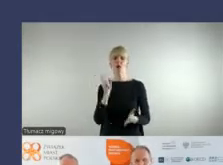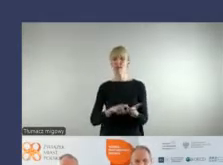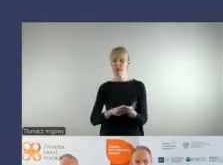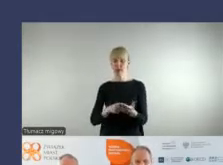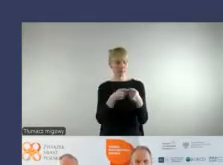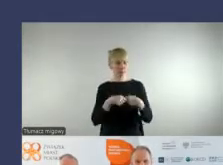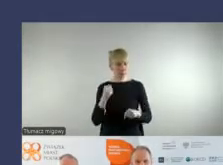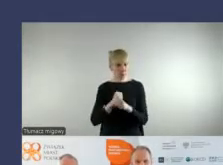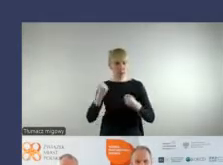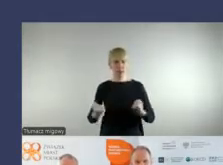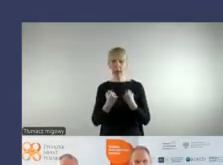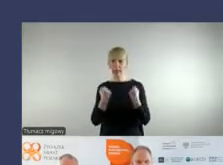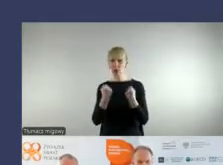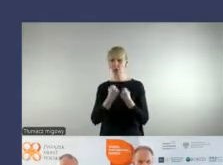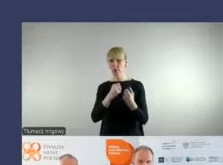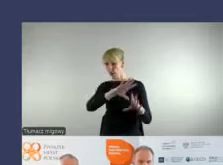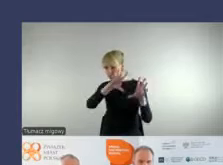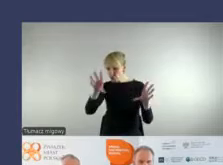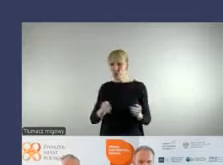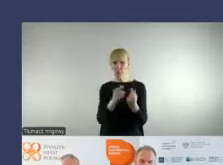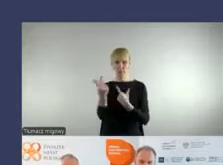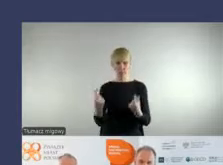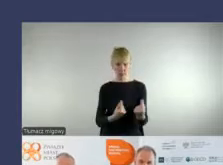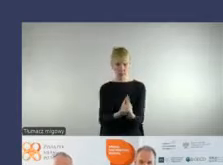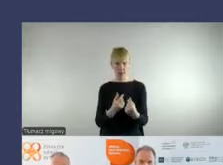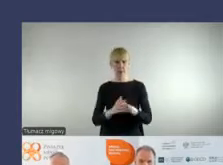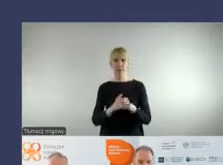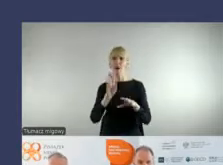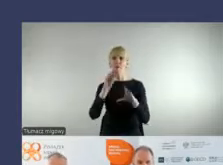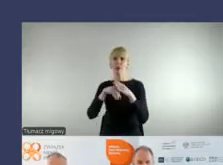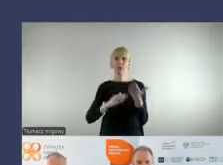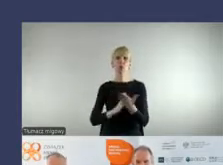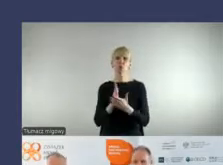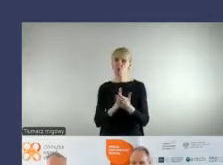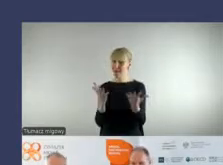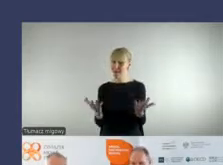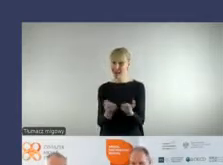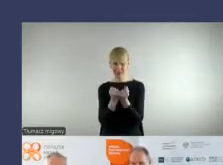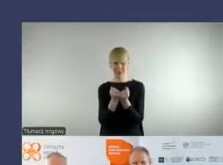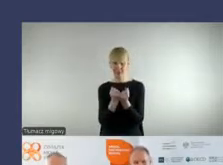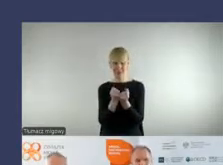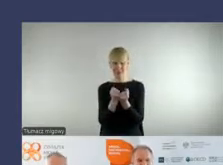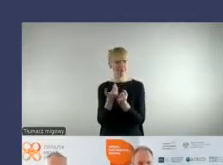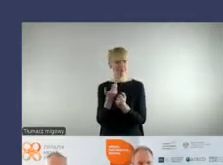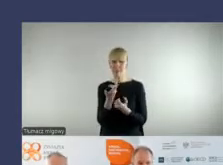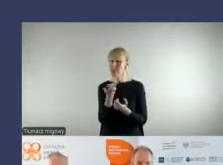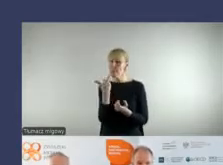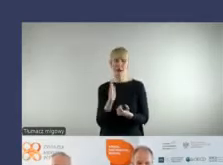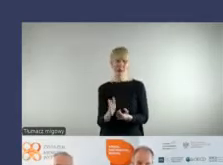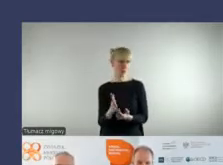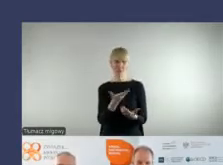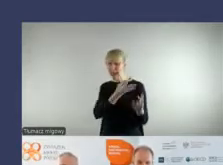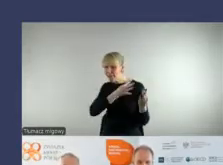come, requires first and foremost the engagement of all the partners.